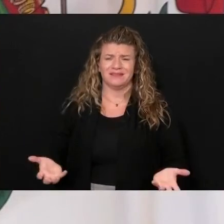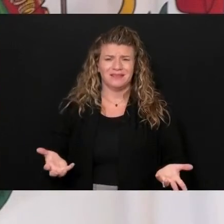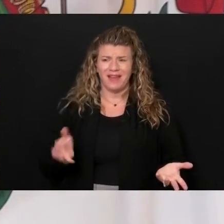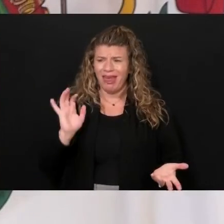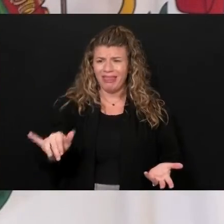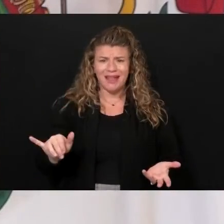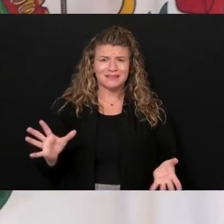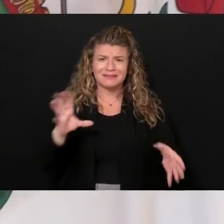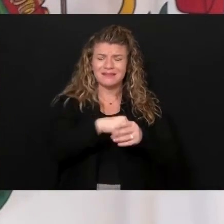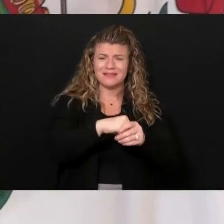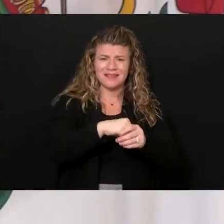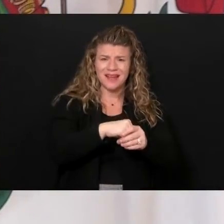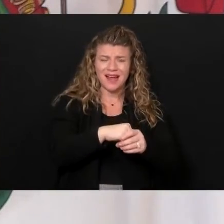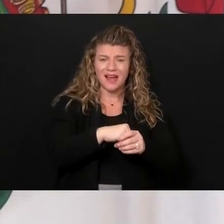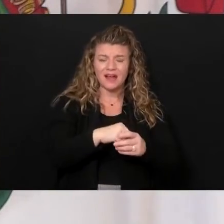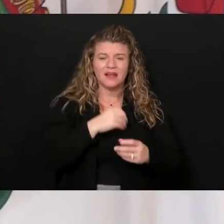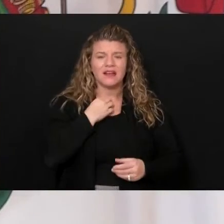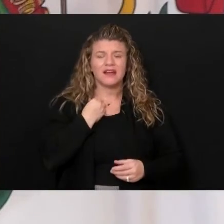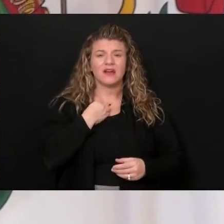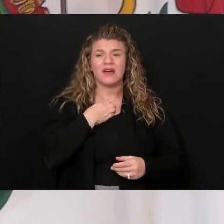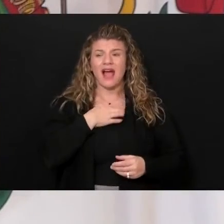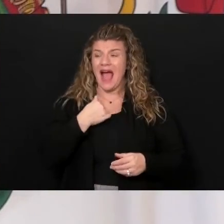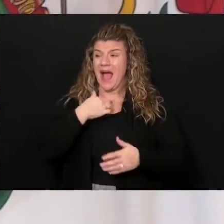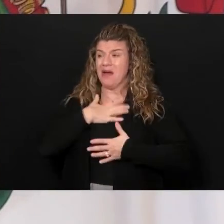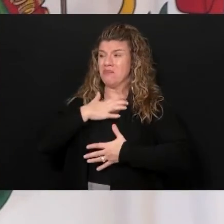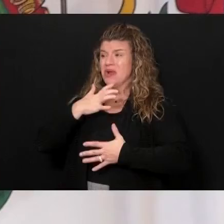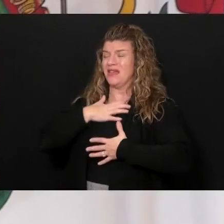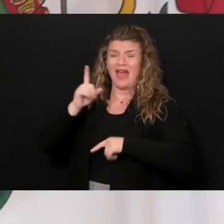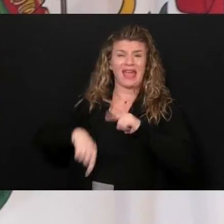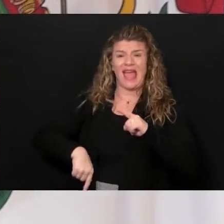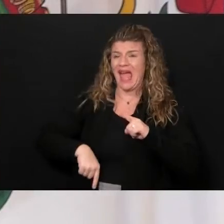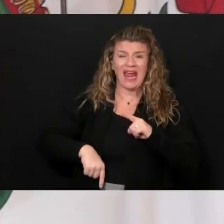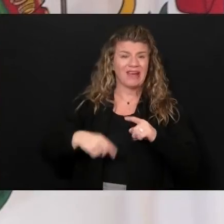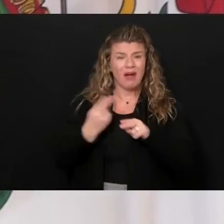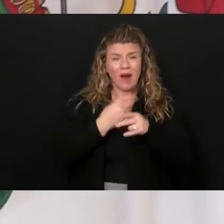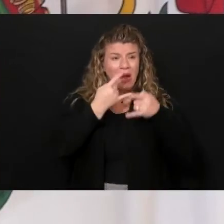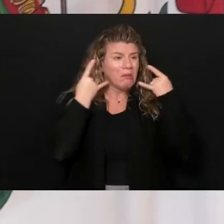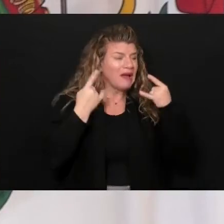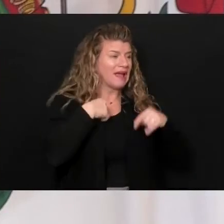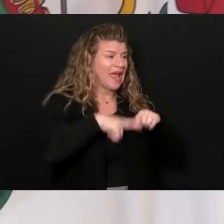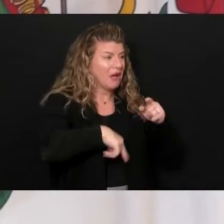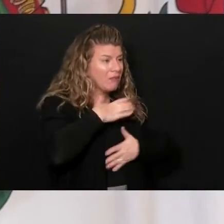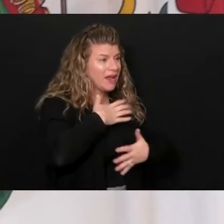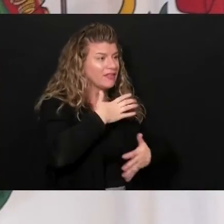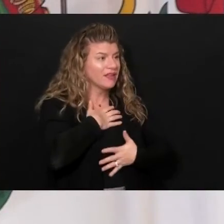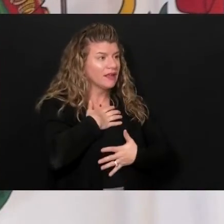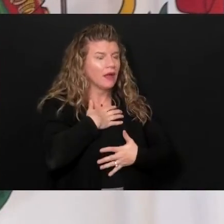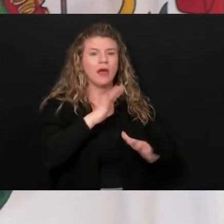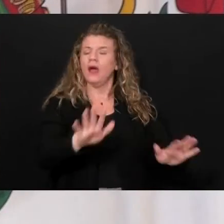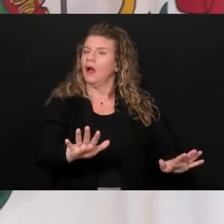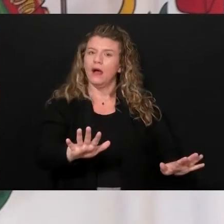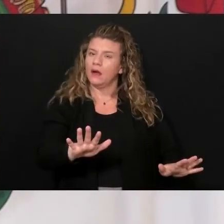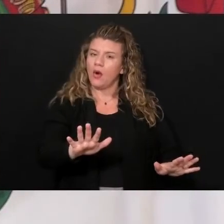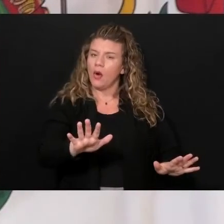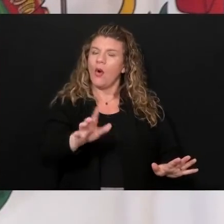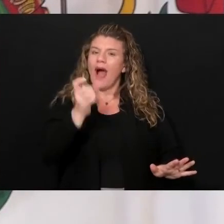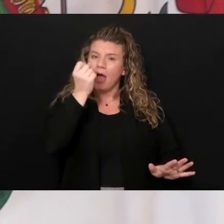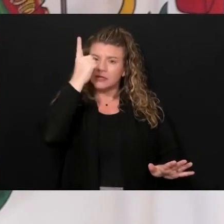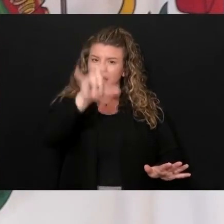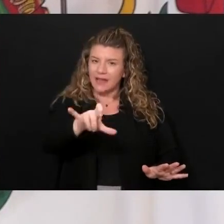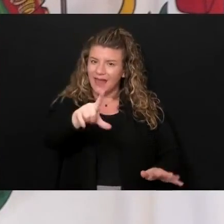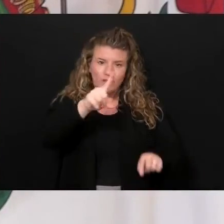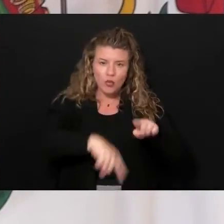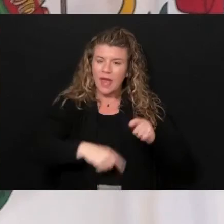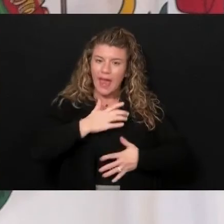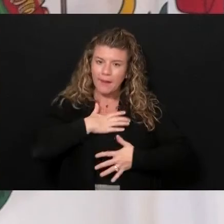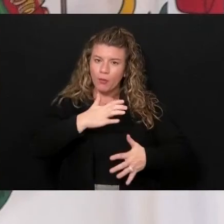count. Well, I can't breathe very well in wearing that mask. Well, if you can't breathe, we have made exceptions for that all along,